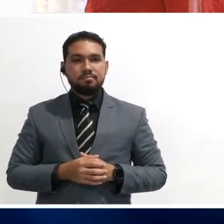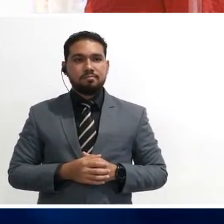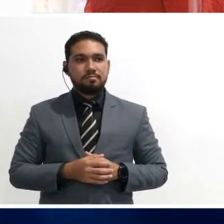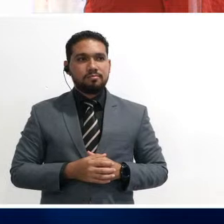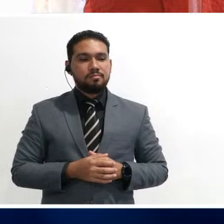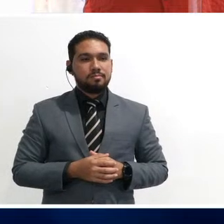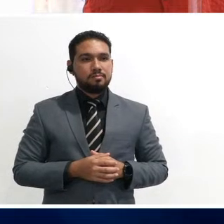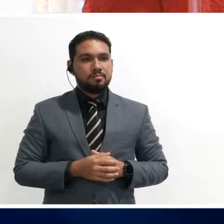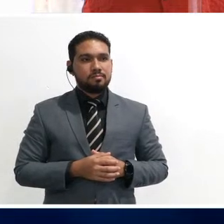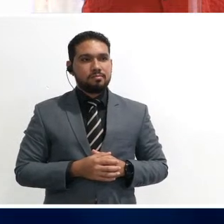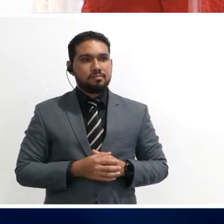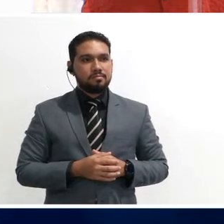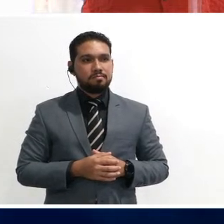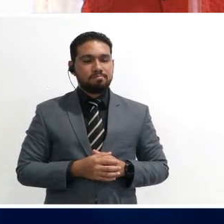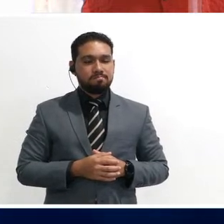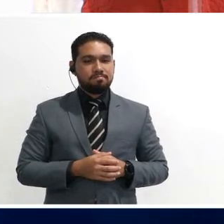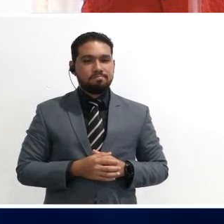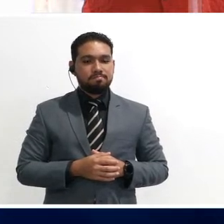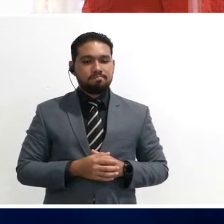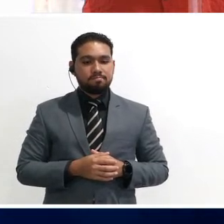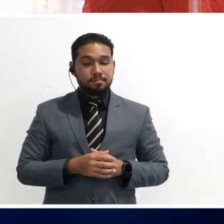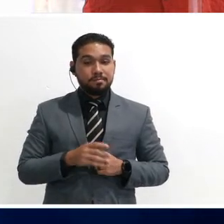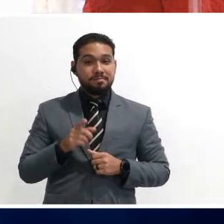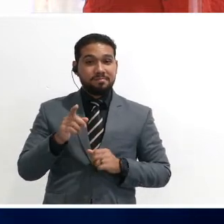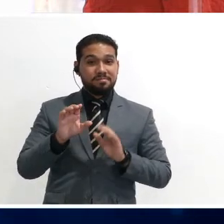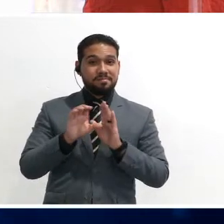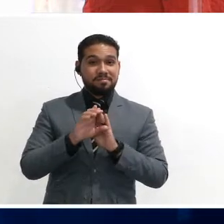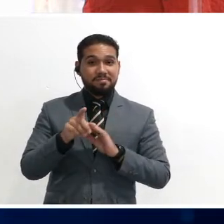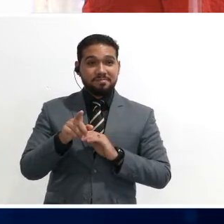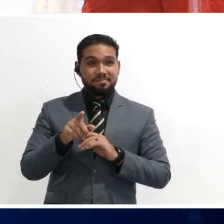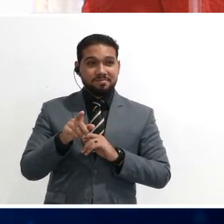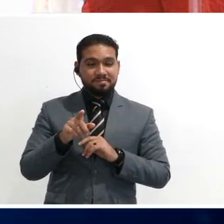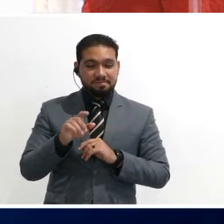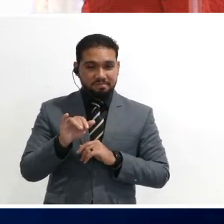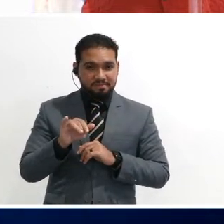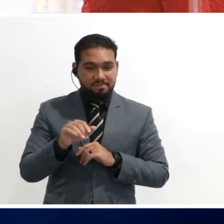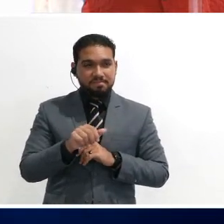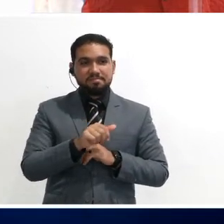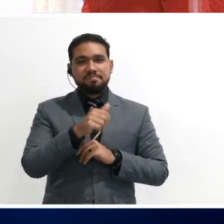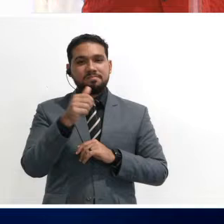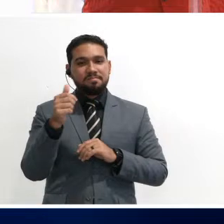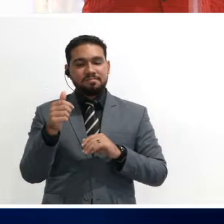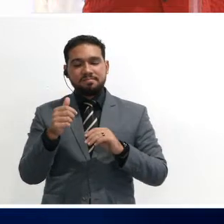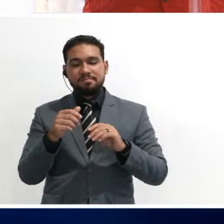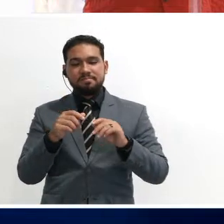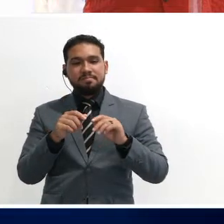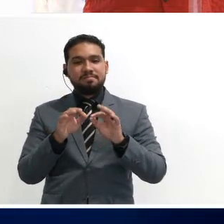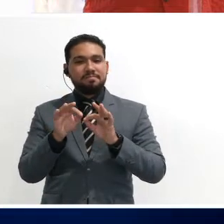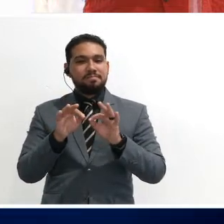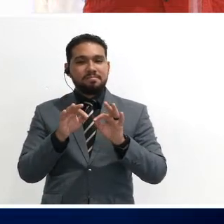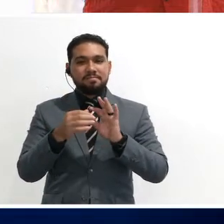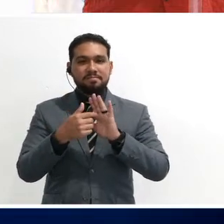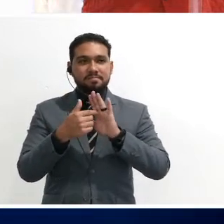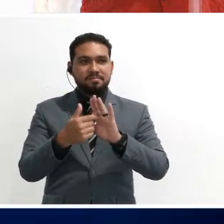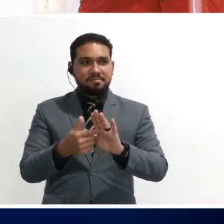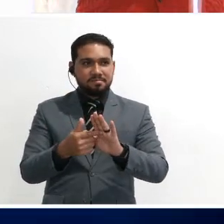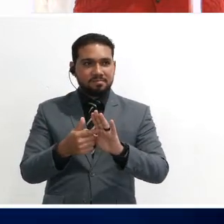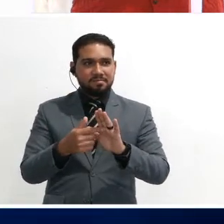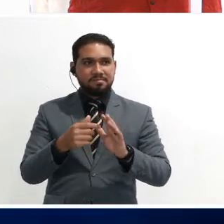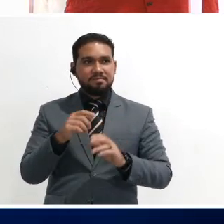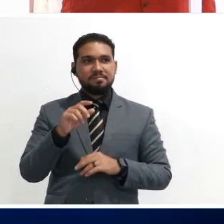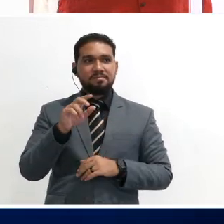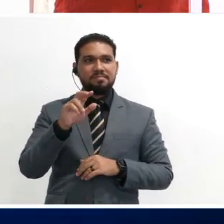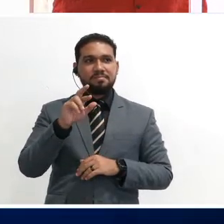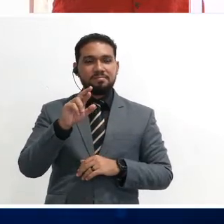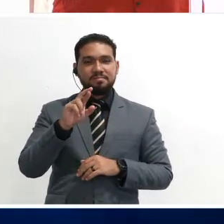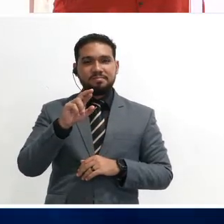This is another picture of a RF part. FEM stands for front end module, so this would be like,